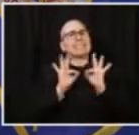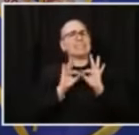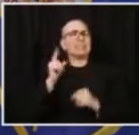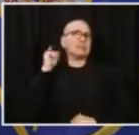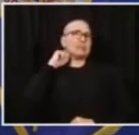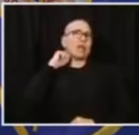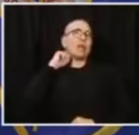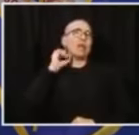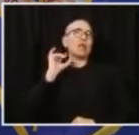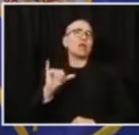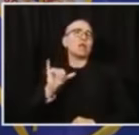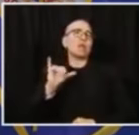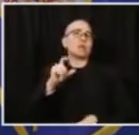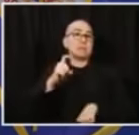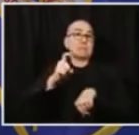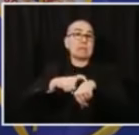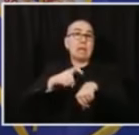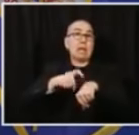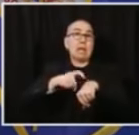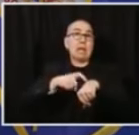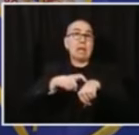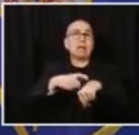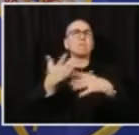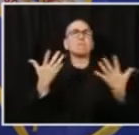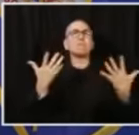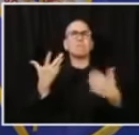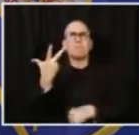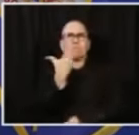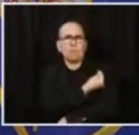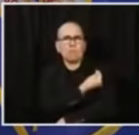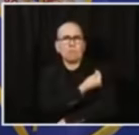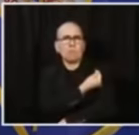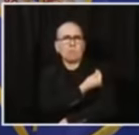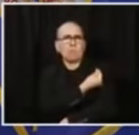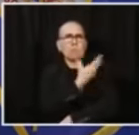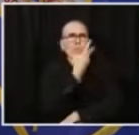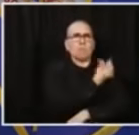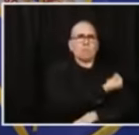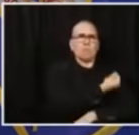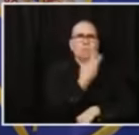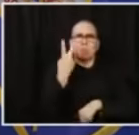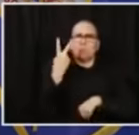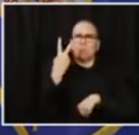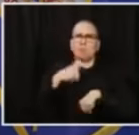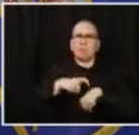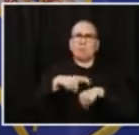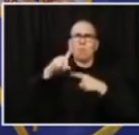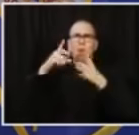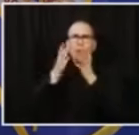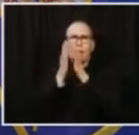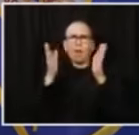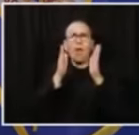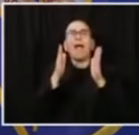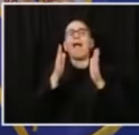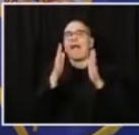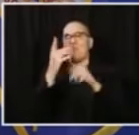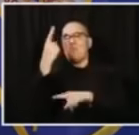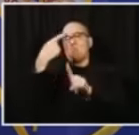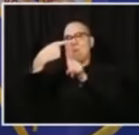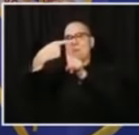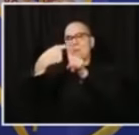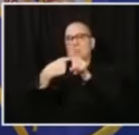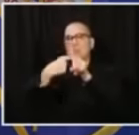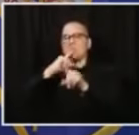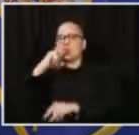is roughly about a month. For one, it's 21 days. For the other, it's 28 days. But it's roughly a month between the 2 doses